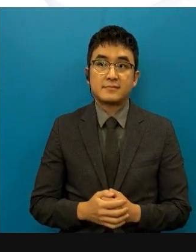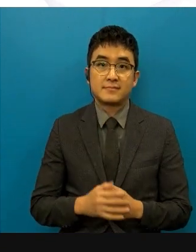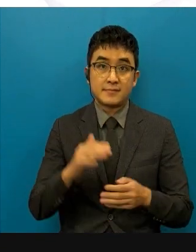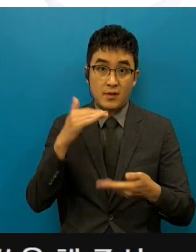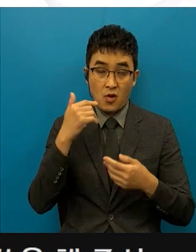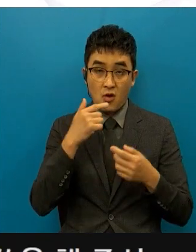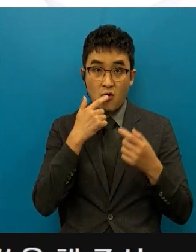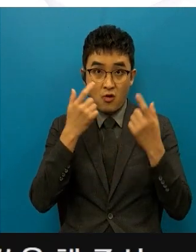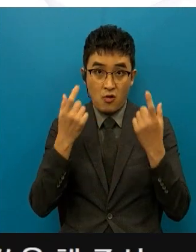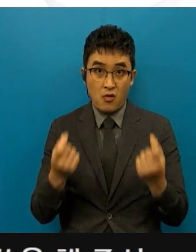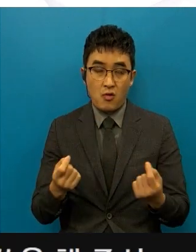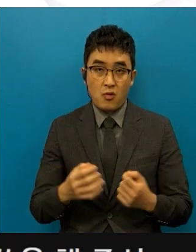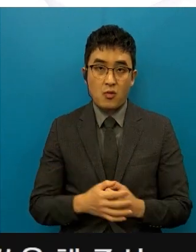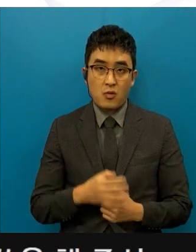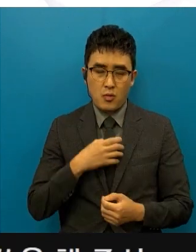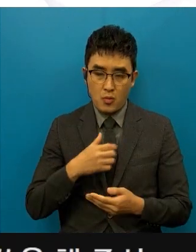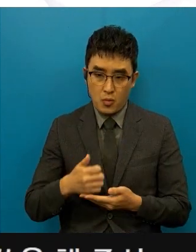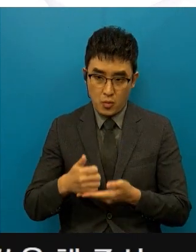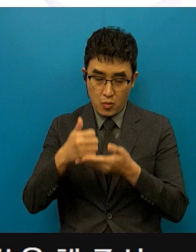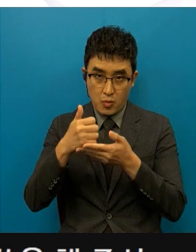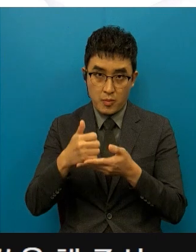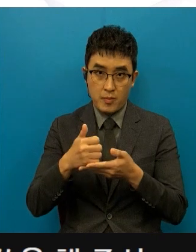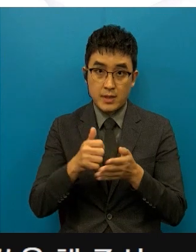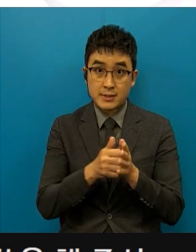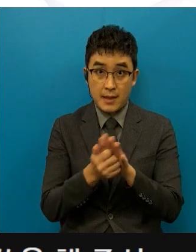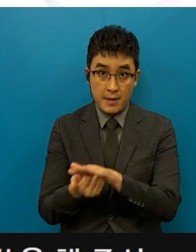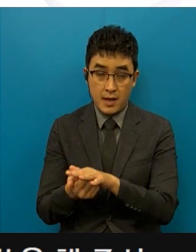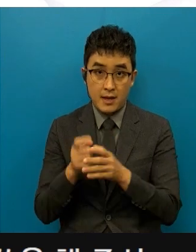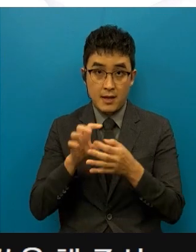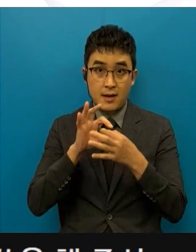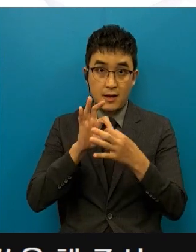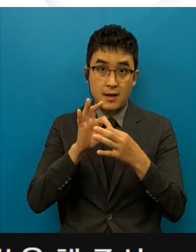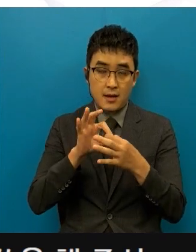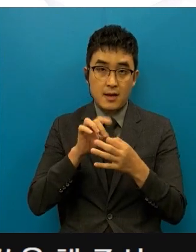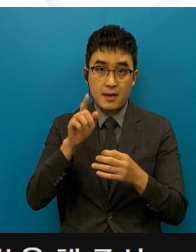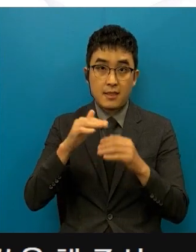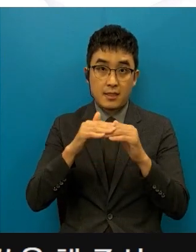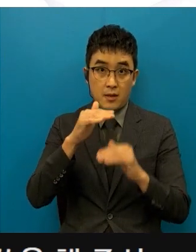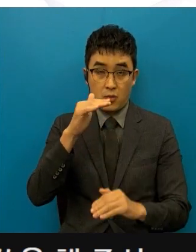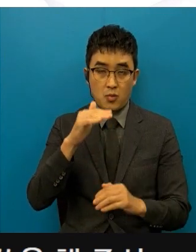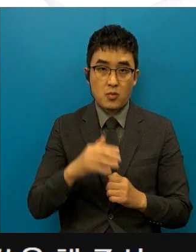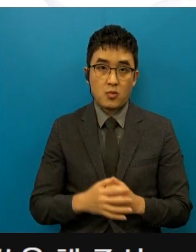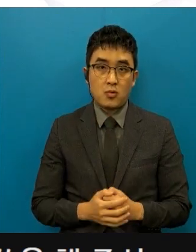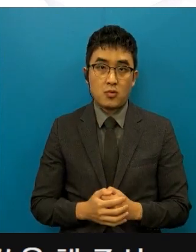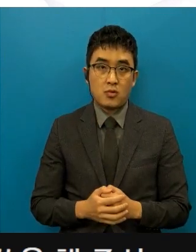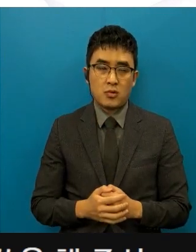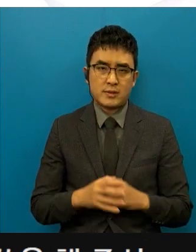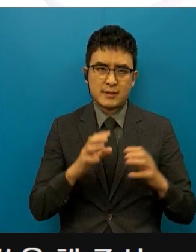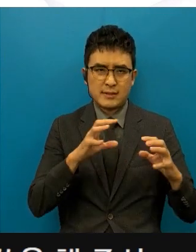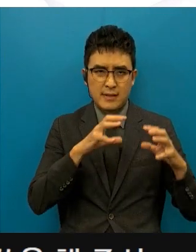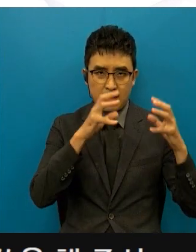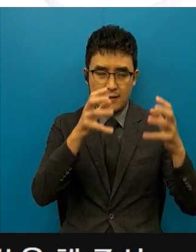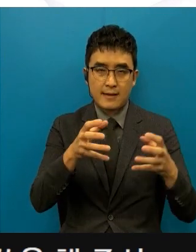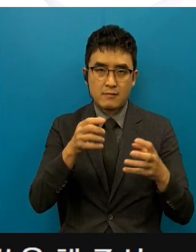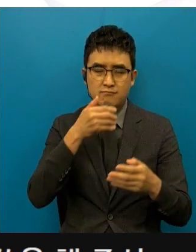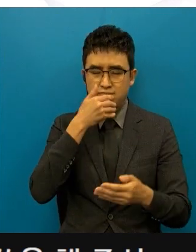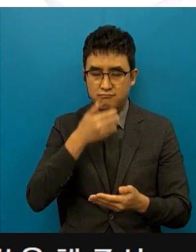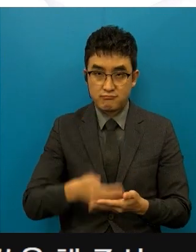dignity is a global problem. So now open for questions or comment from floor.